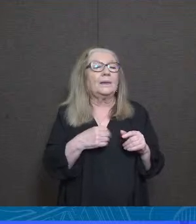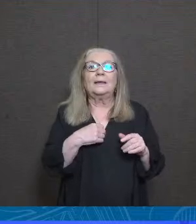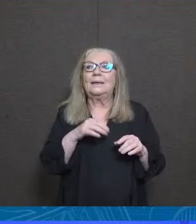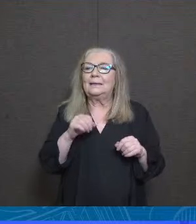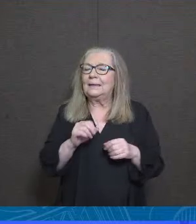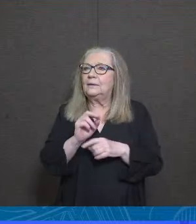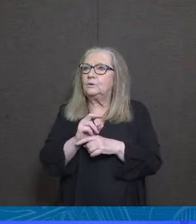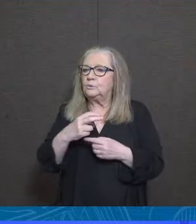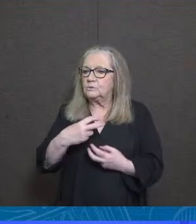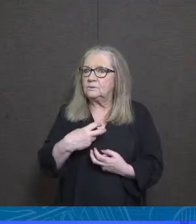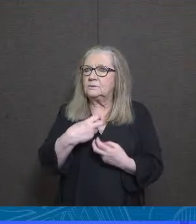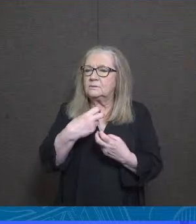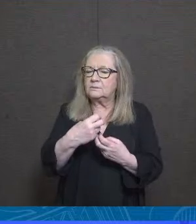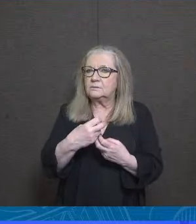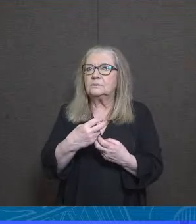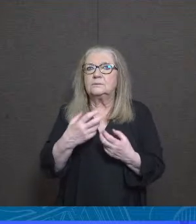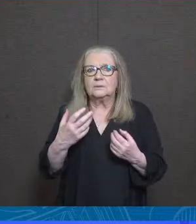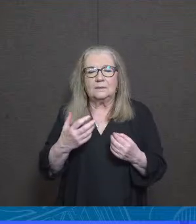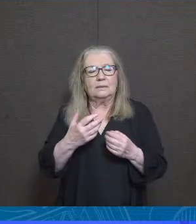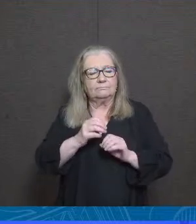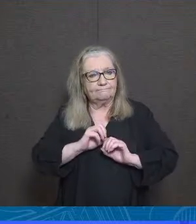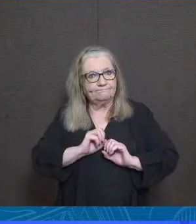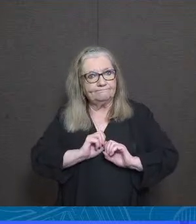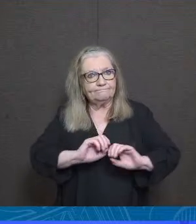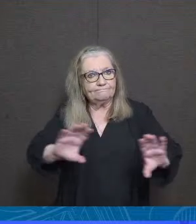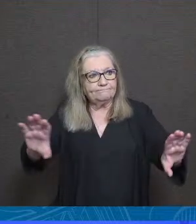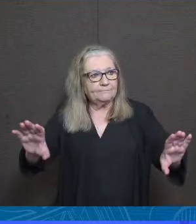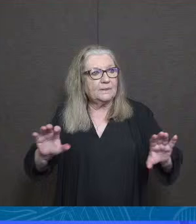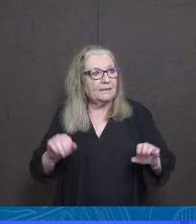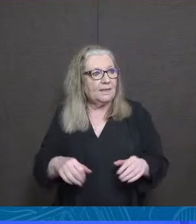disseminating and communicating hazards or warnings?